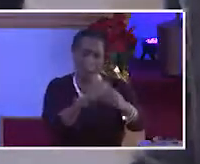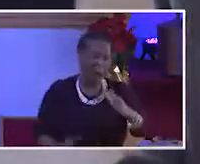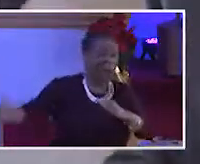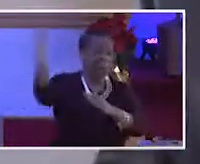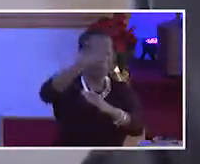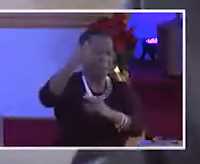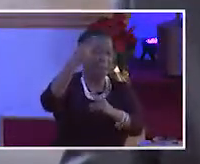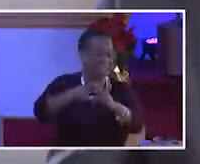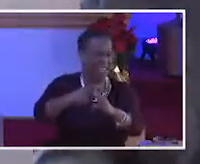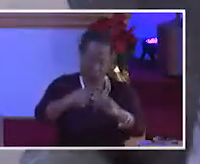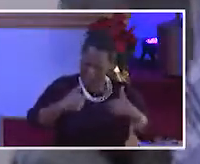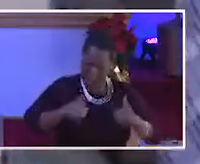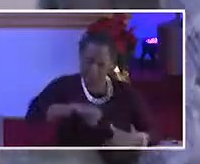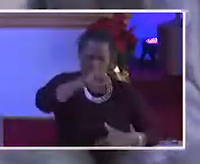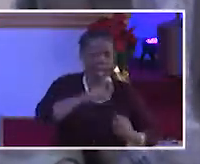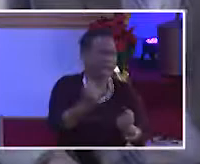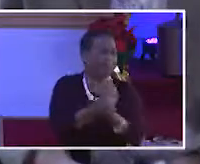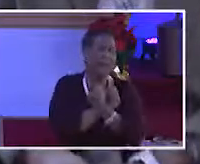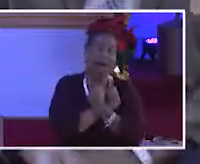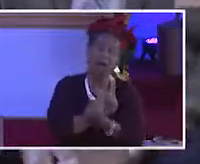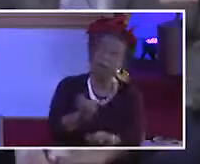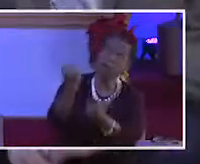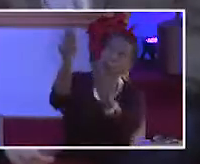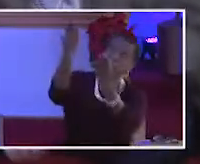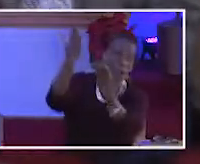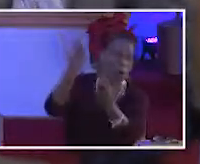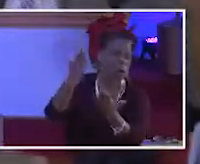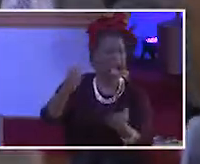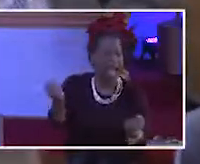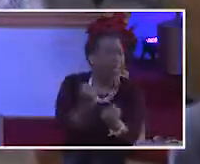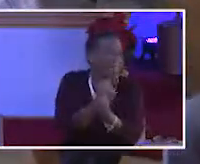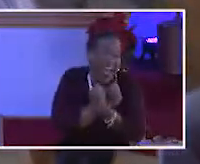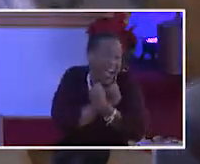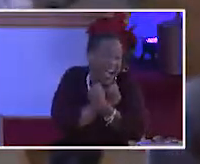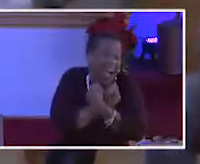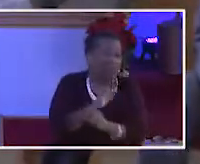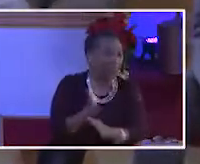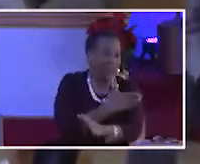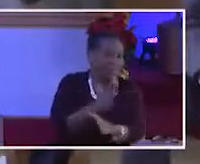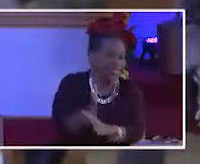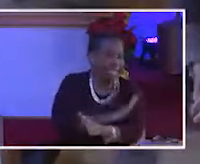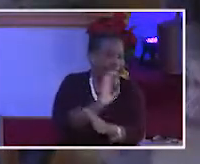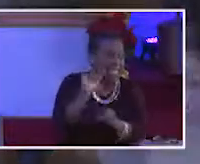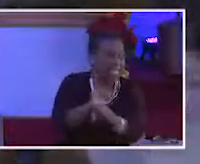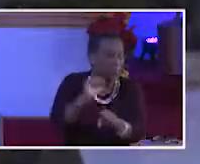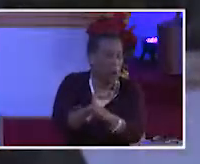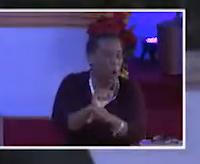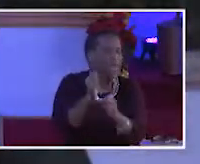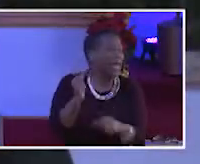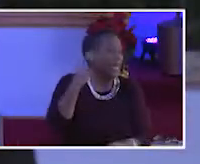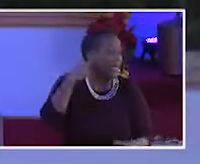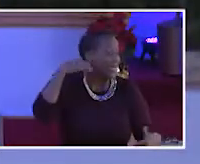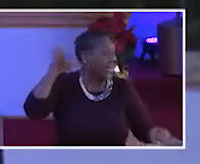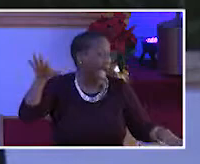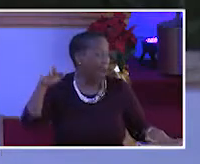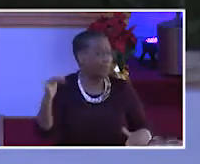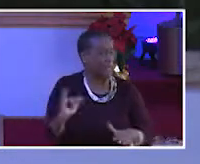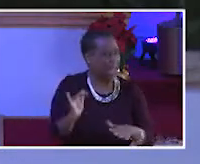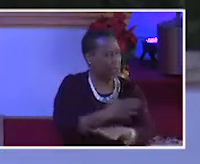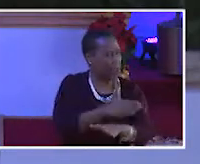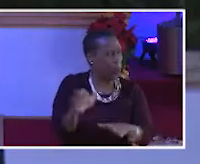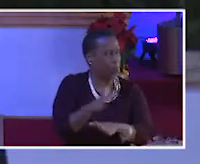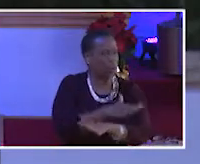name that I love to call. I love to sing his word, but it sounds like